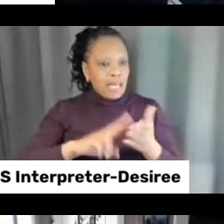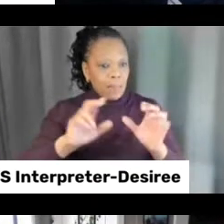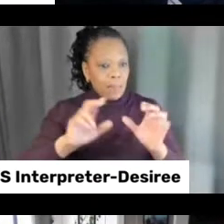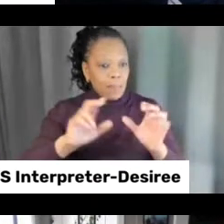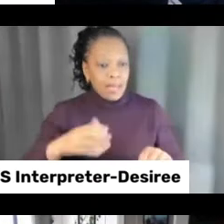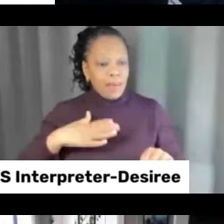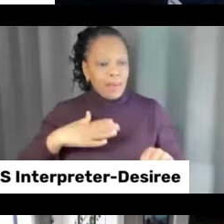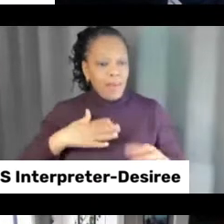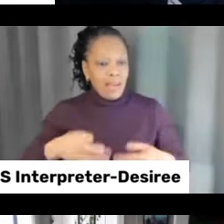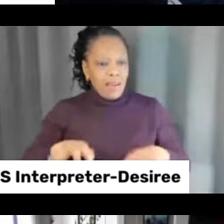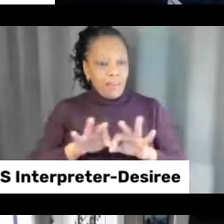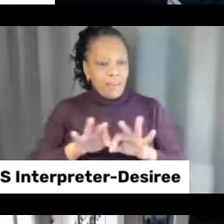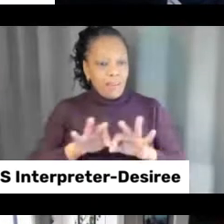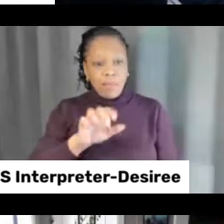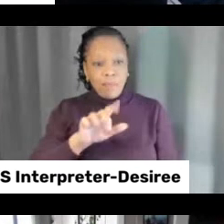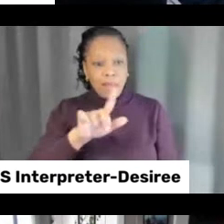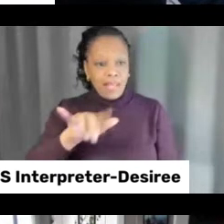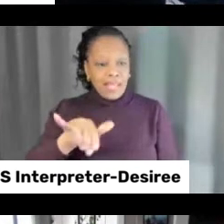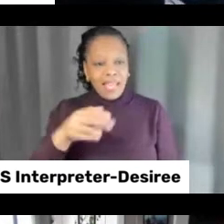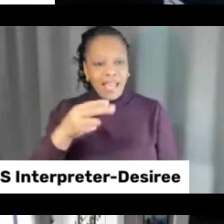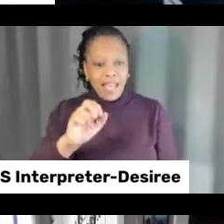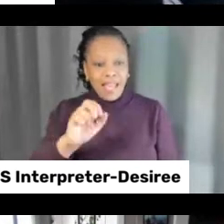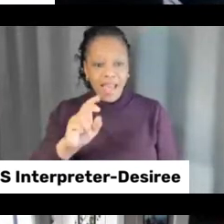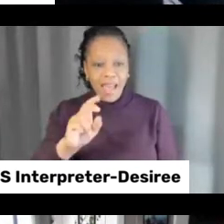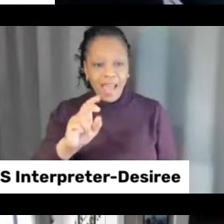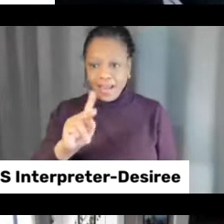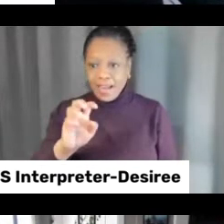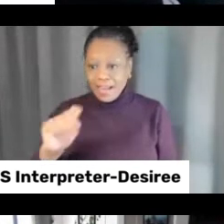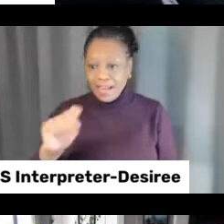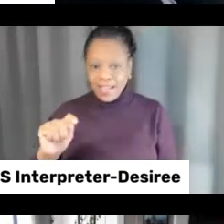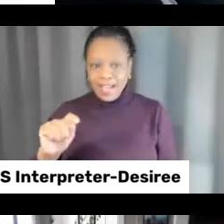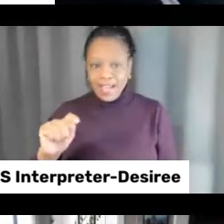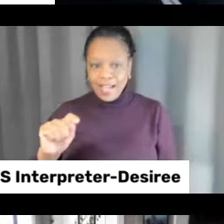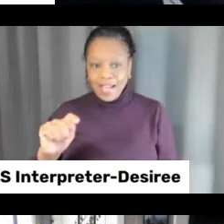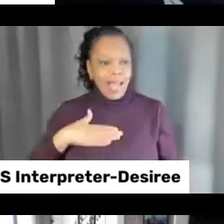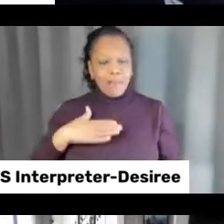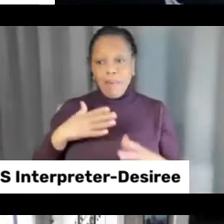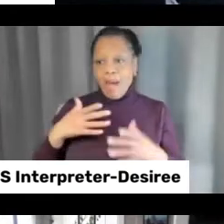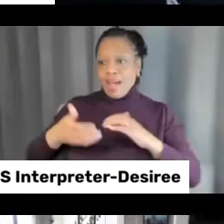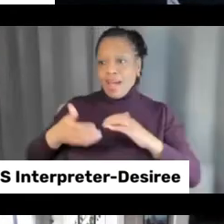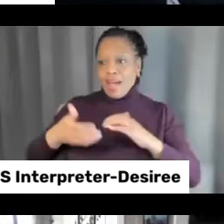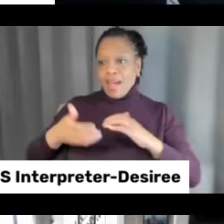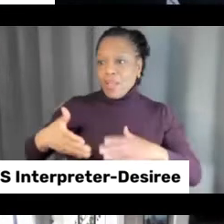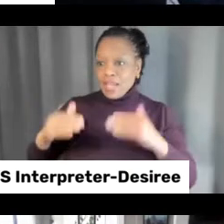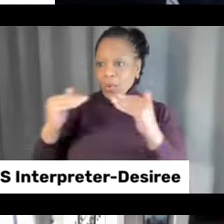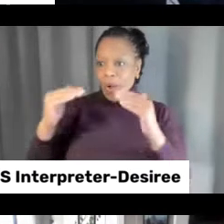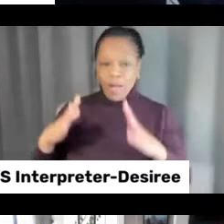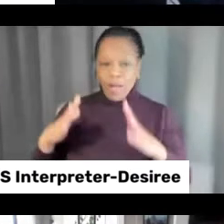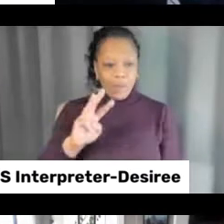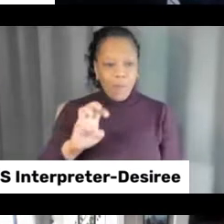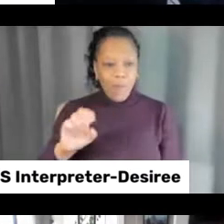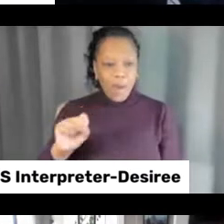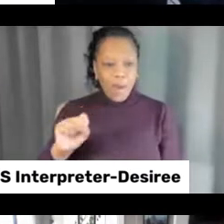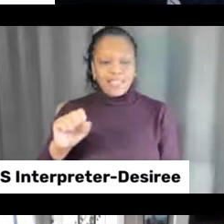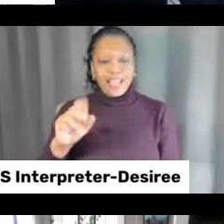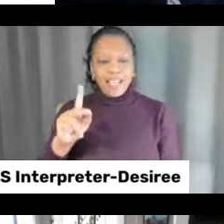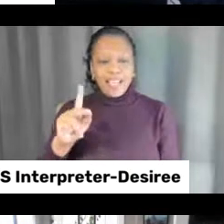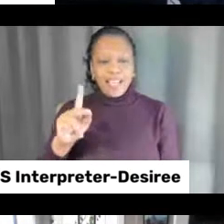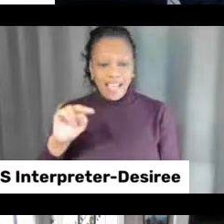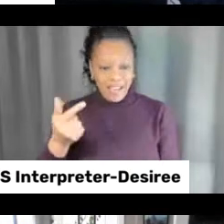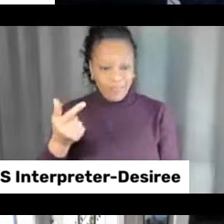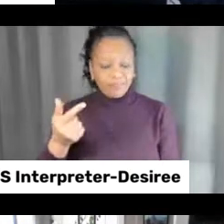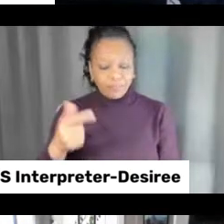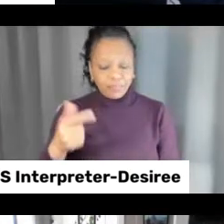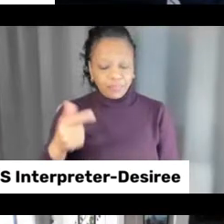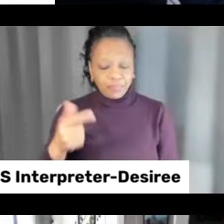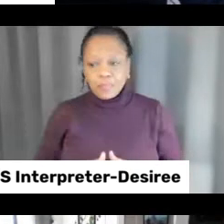Hackett, Policy Specialist, as well as my colleague who's with us today, Wes King, a Senior Policy Specialist. And I know there's a lot more to